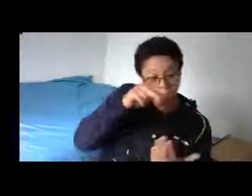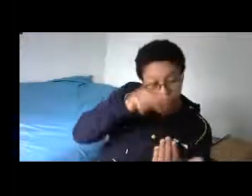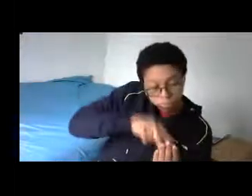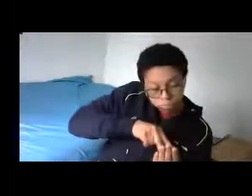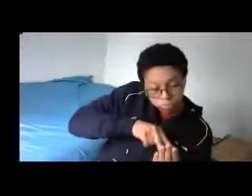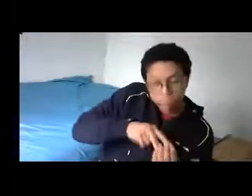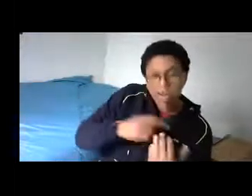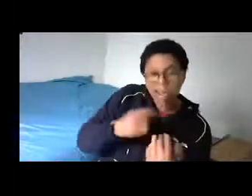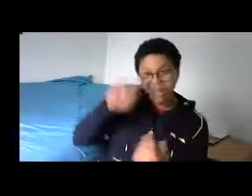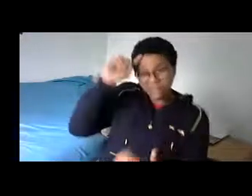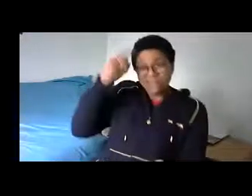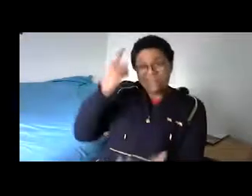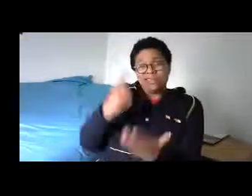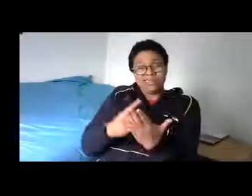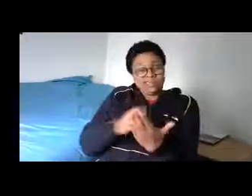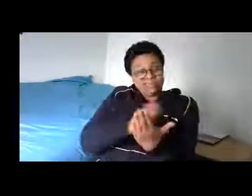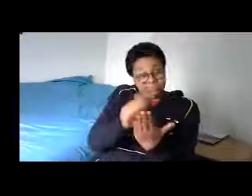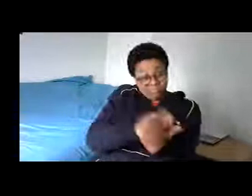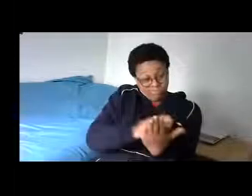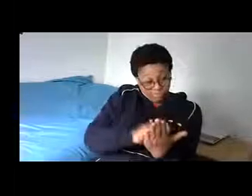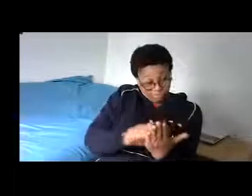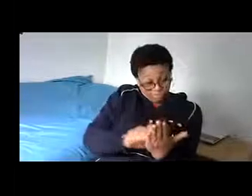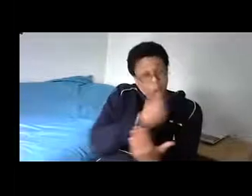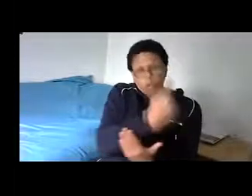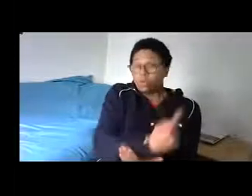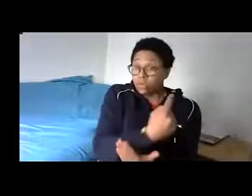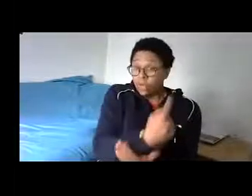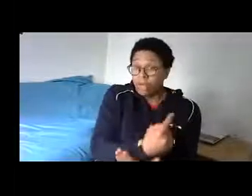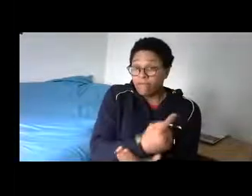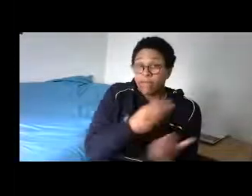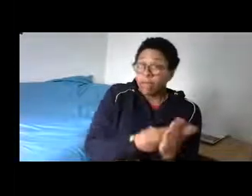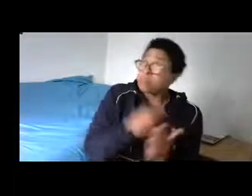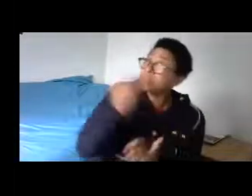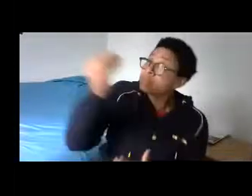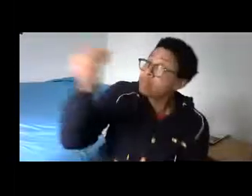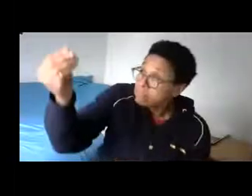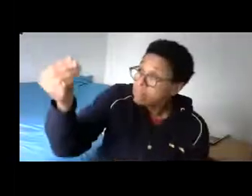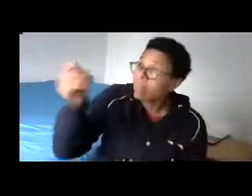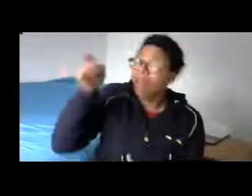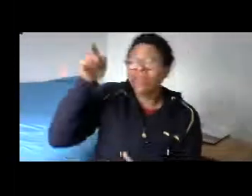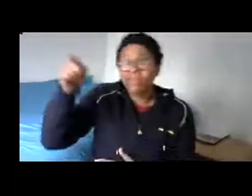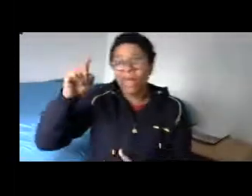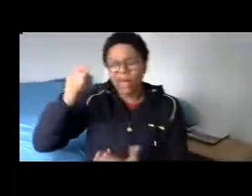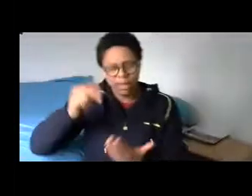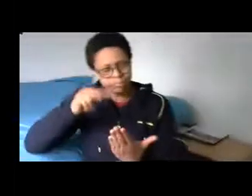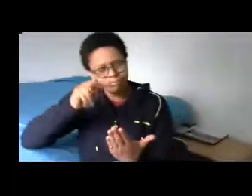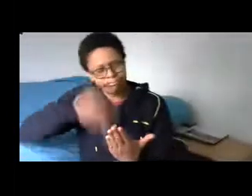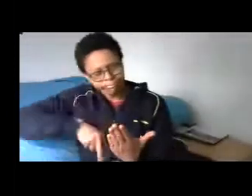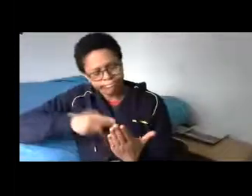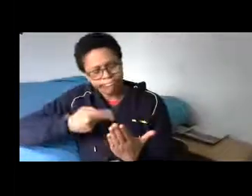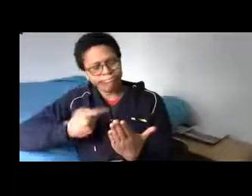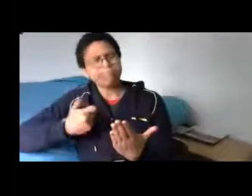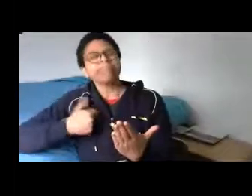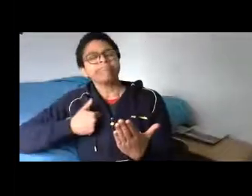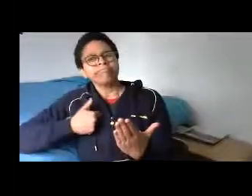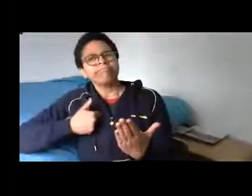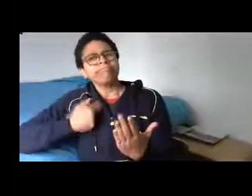and decides what needs you've got, and what outcomes you want to achieve and